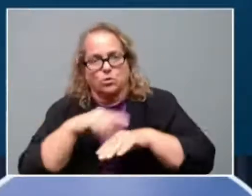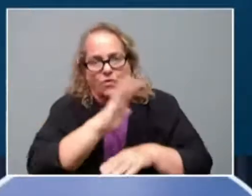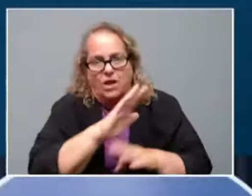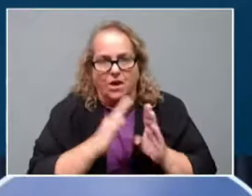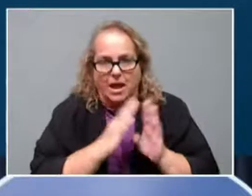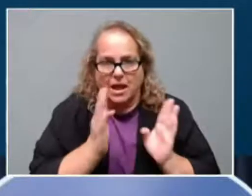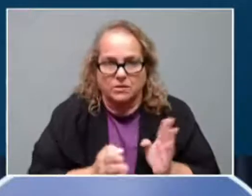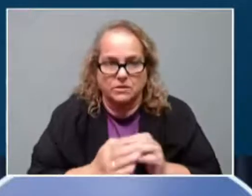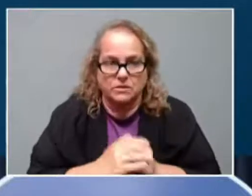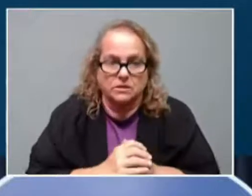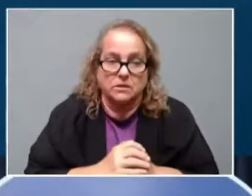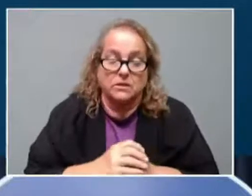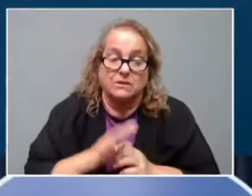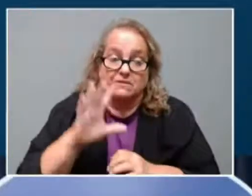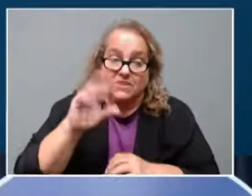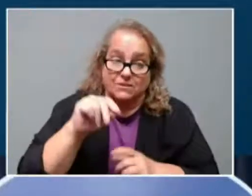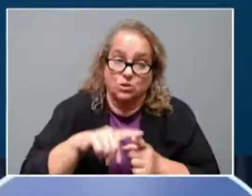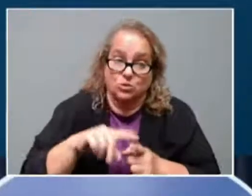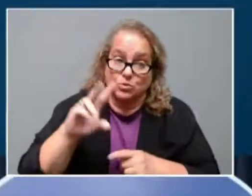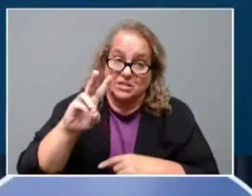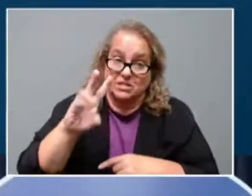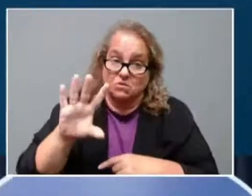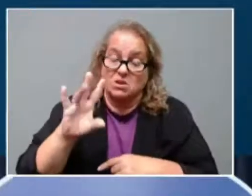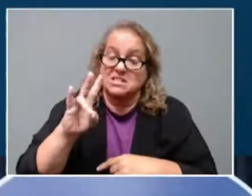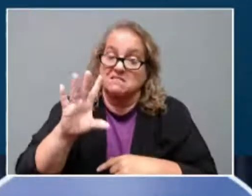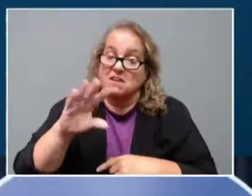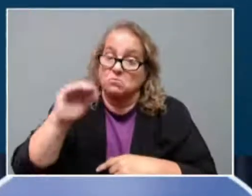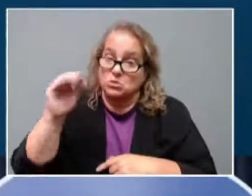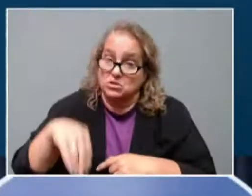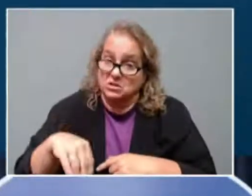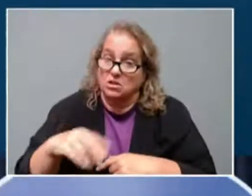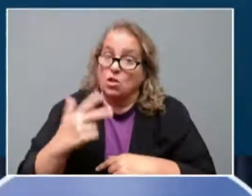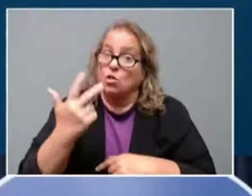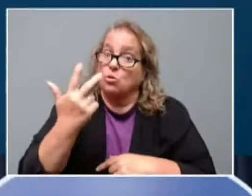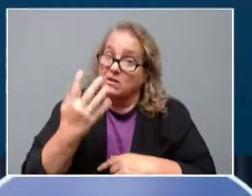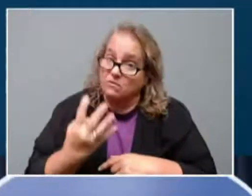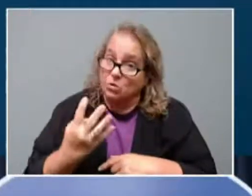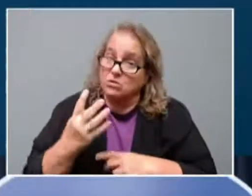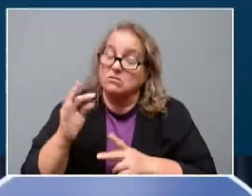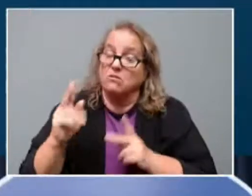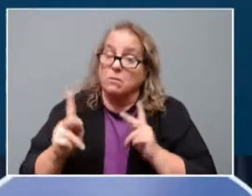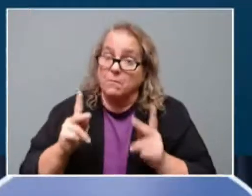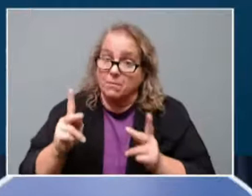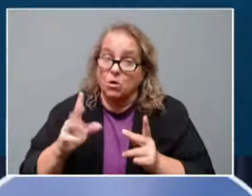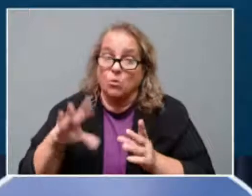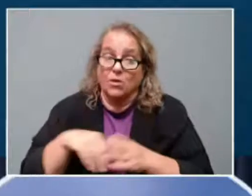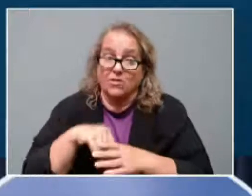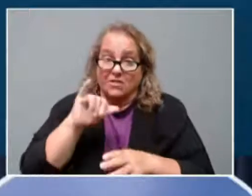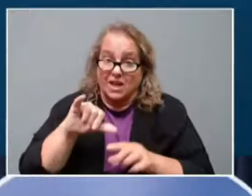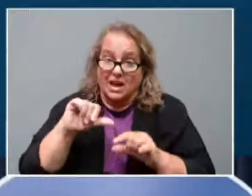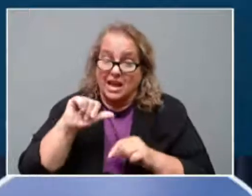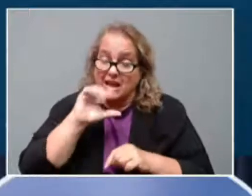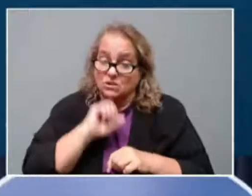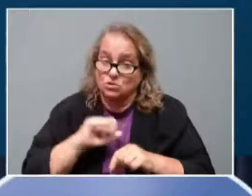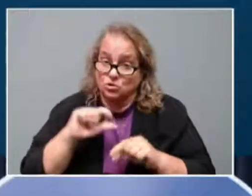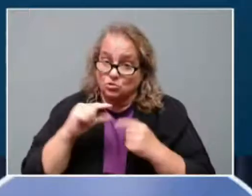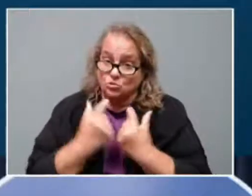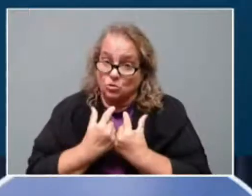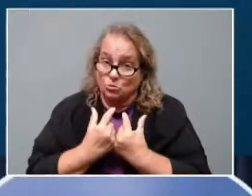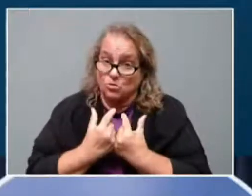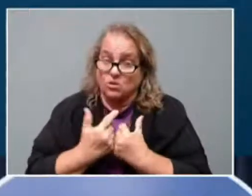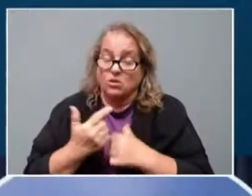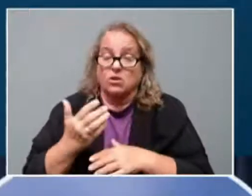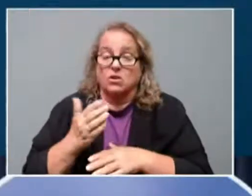75% of all Kentuckians. That's 3/4. Again, this age group, the share of deaths increased